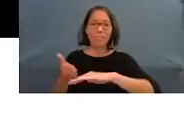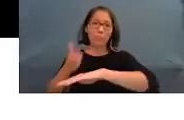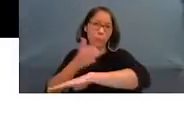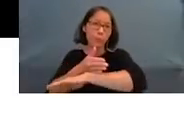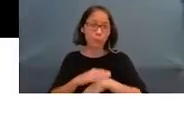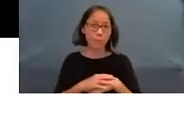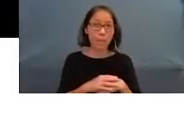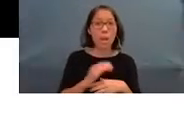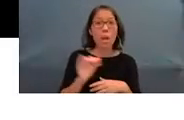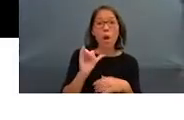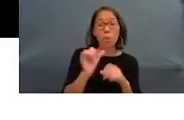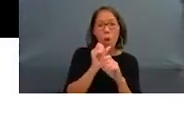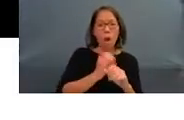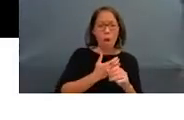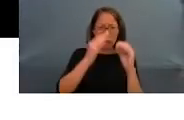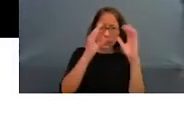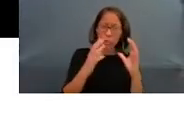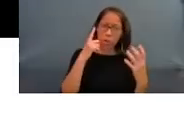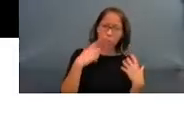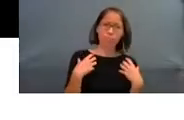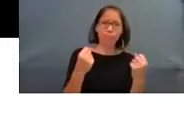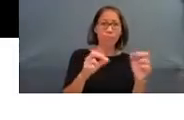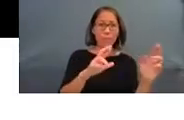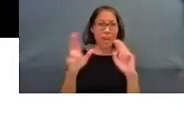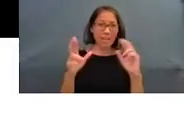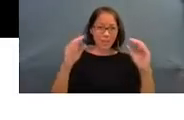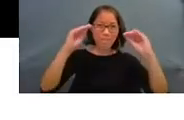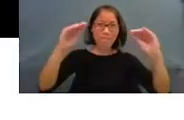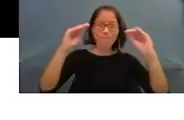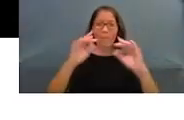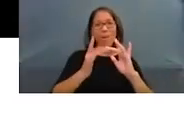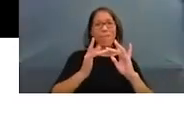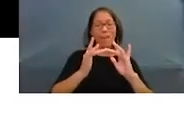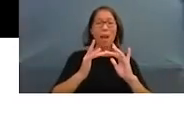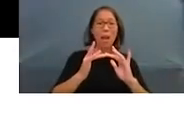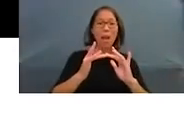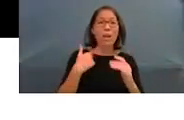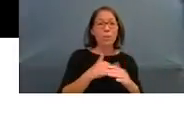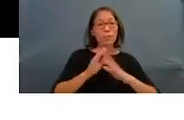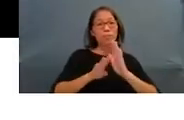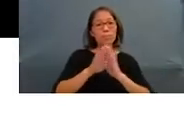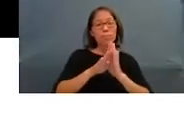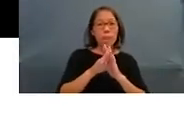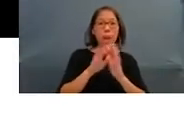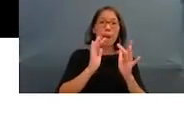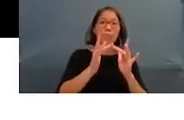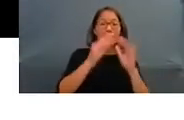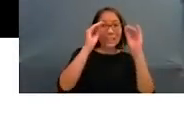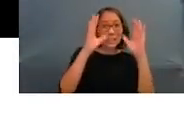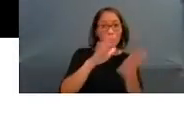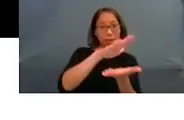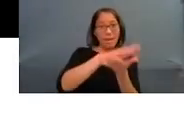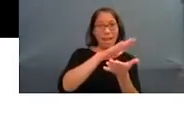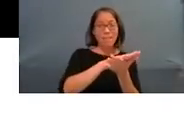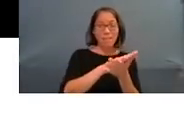our teachers are confident and ready to deliver virtual instruction, we developed a virtual teacher academy that will provide training